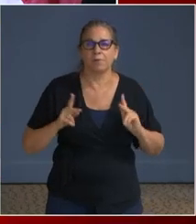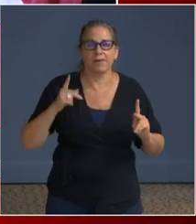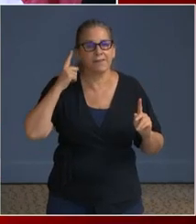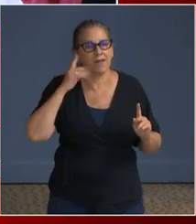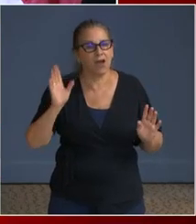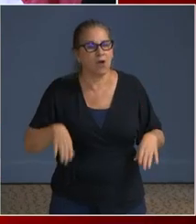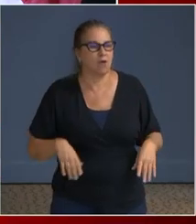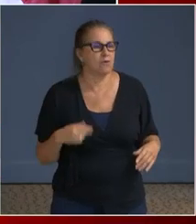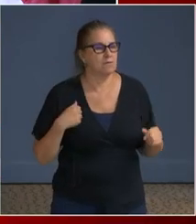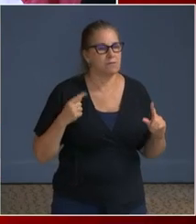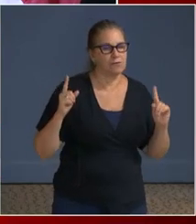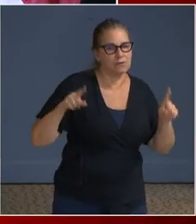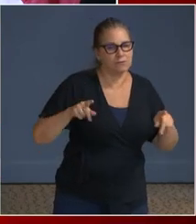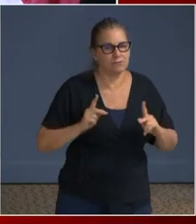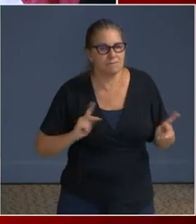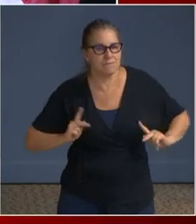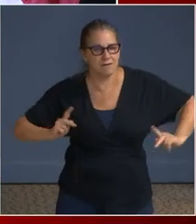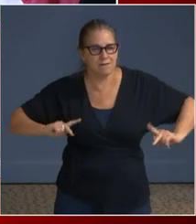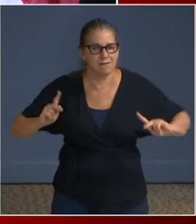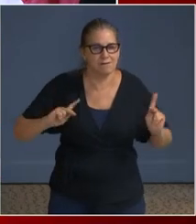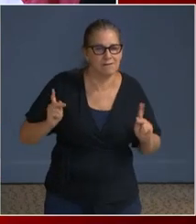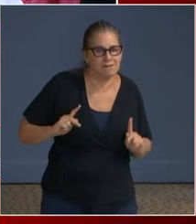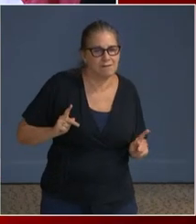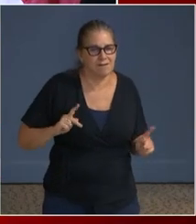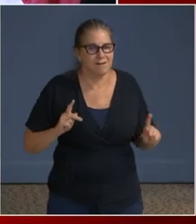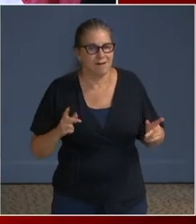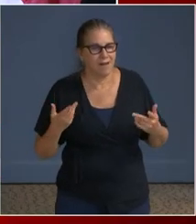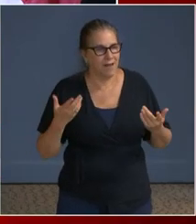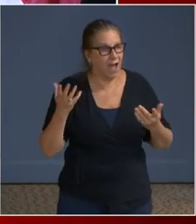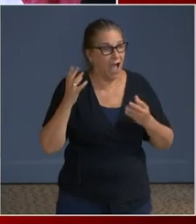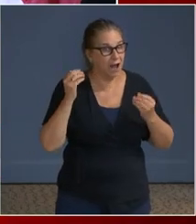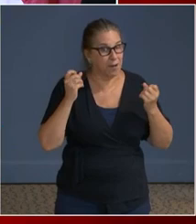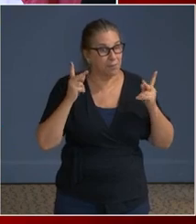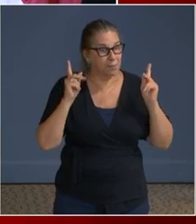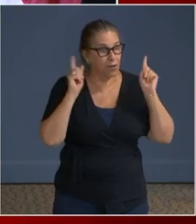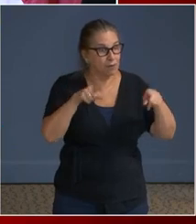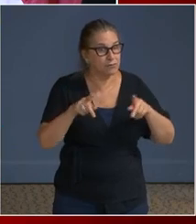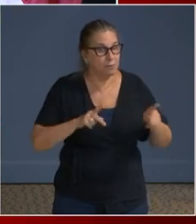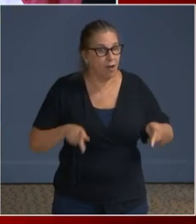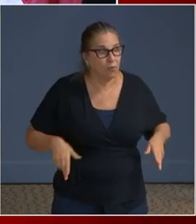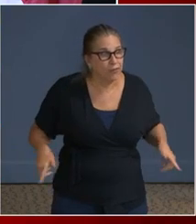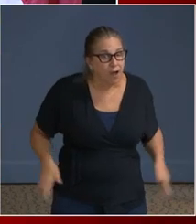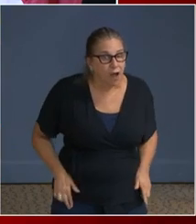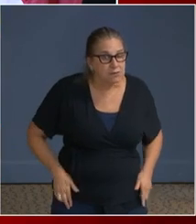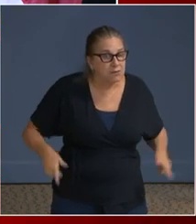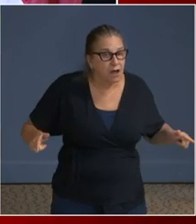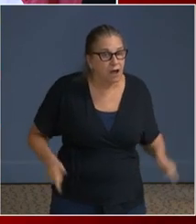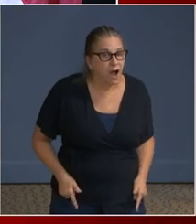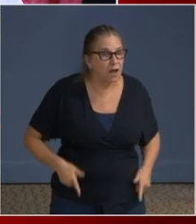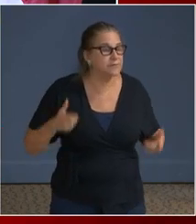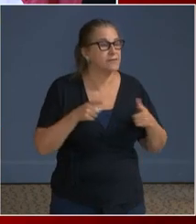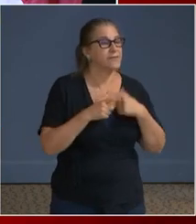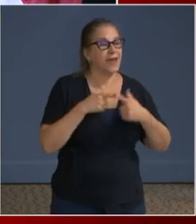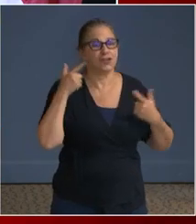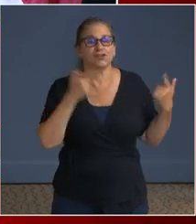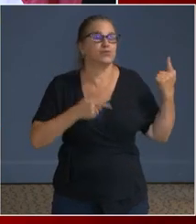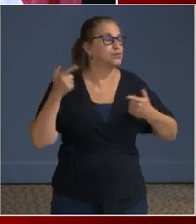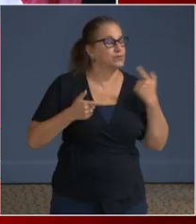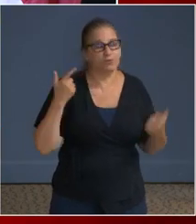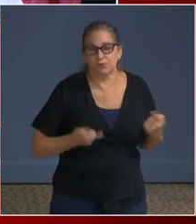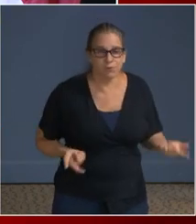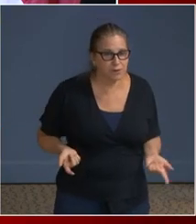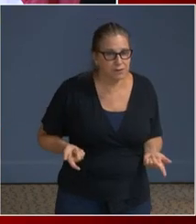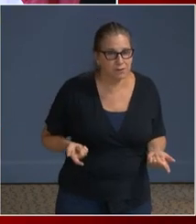party where likely there are a lot of people there with guns. All right, so we can't ensure your safety in